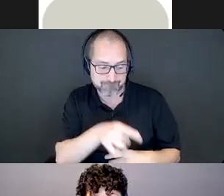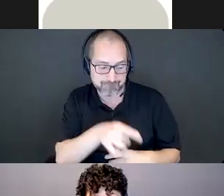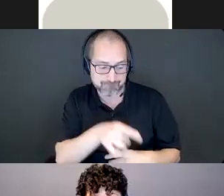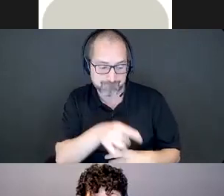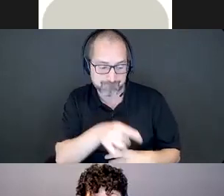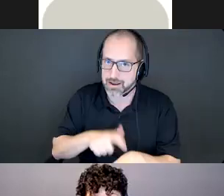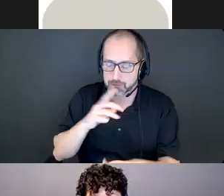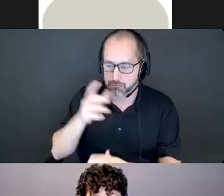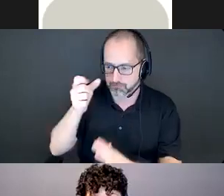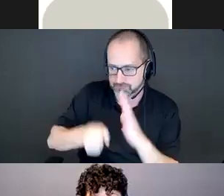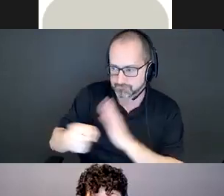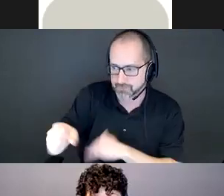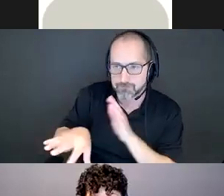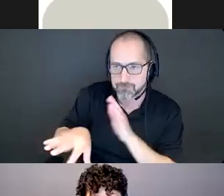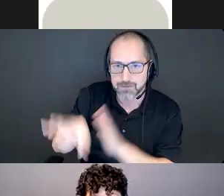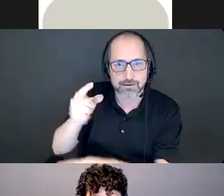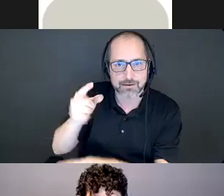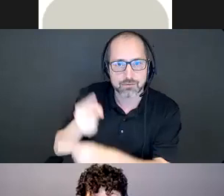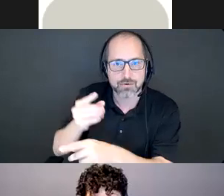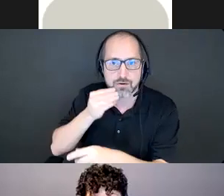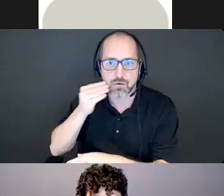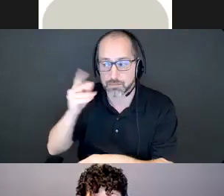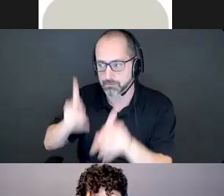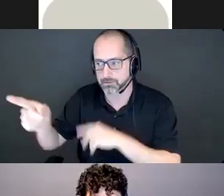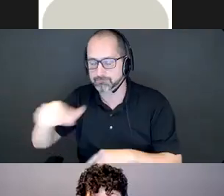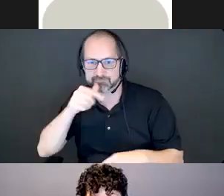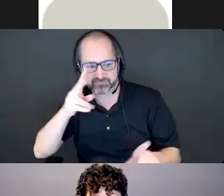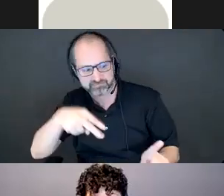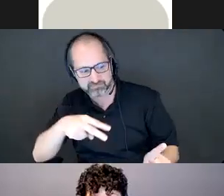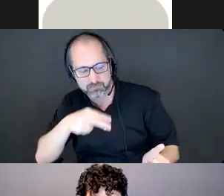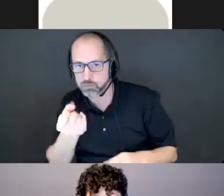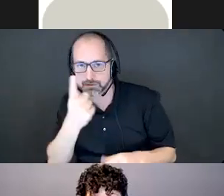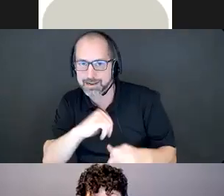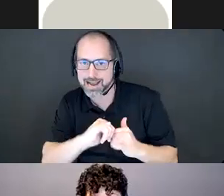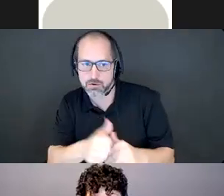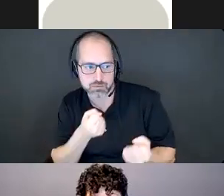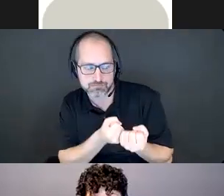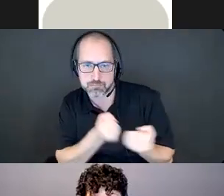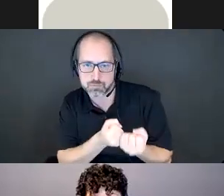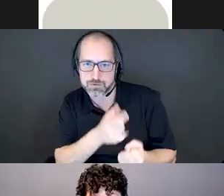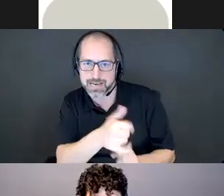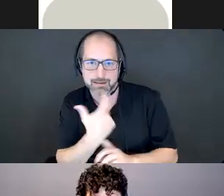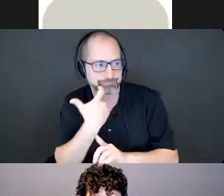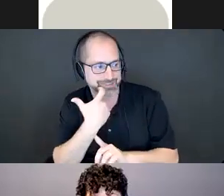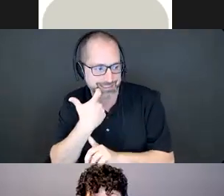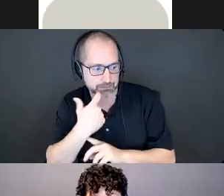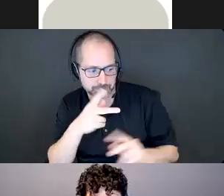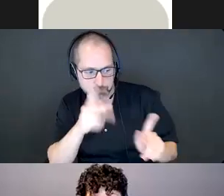how to support. And so not all facilities are able